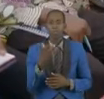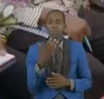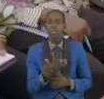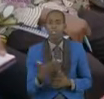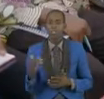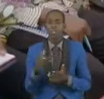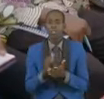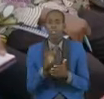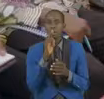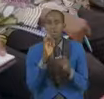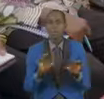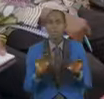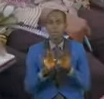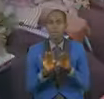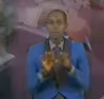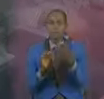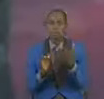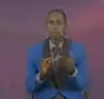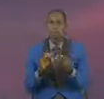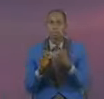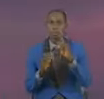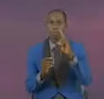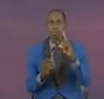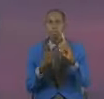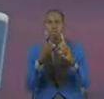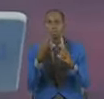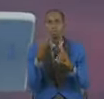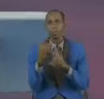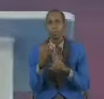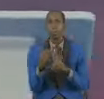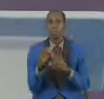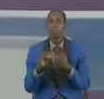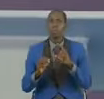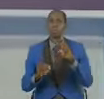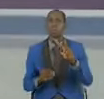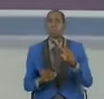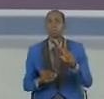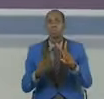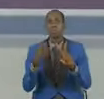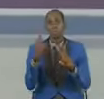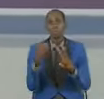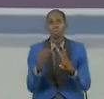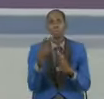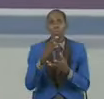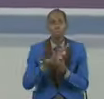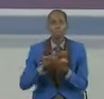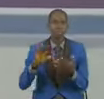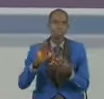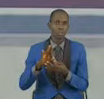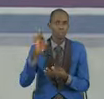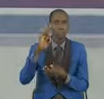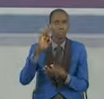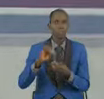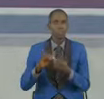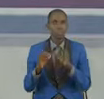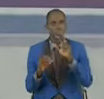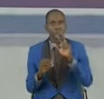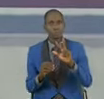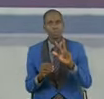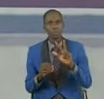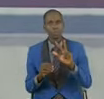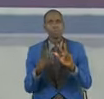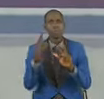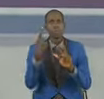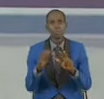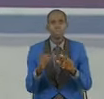one, the Word. Number two, the Holy Spirit. Number three,